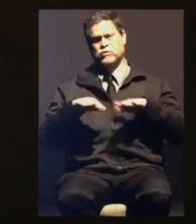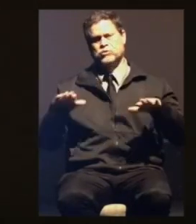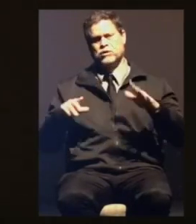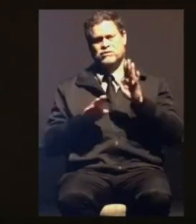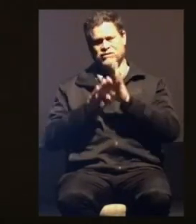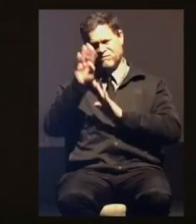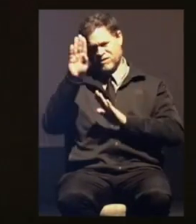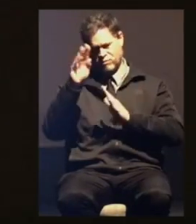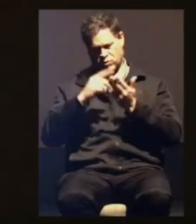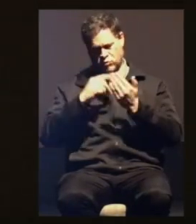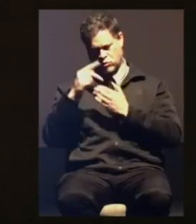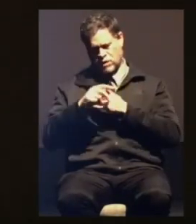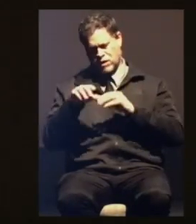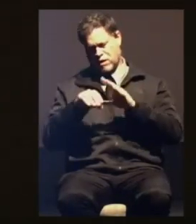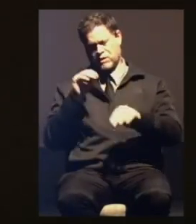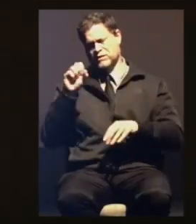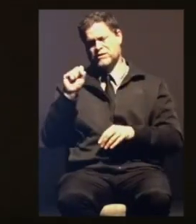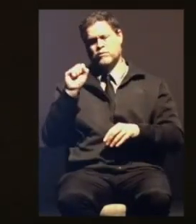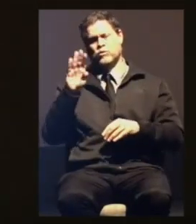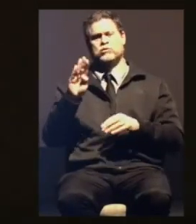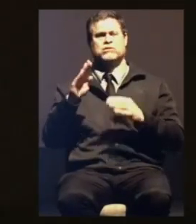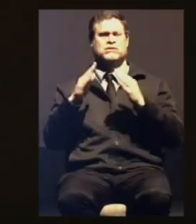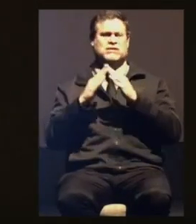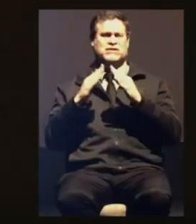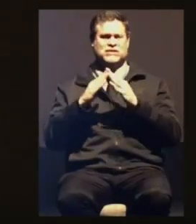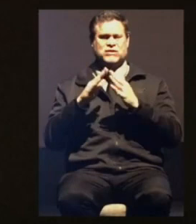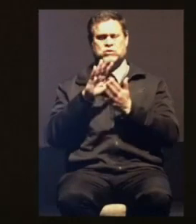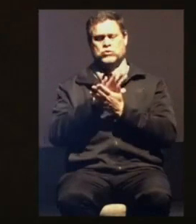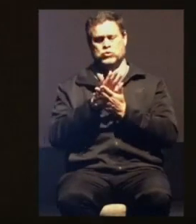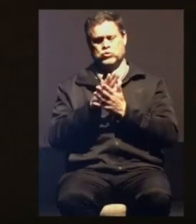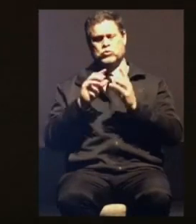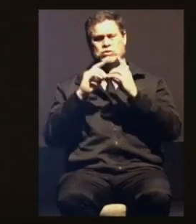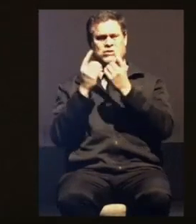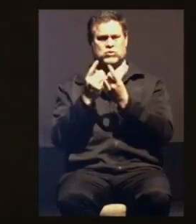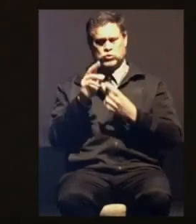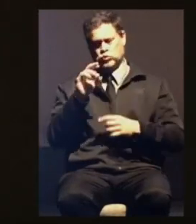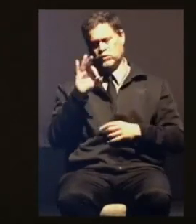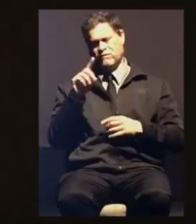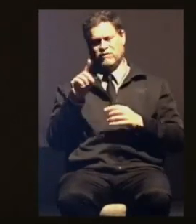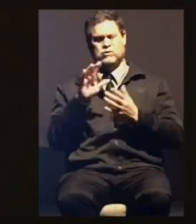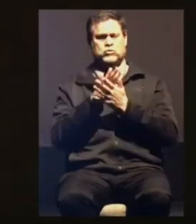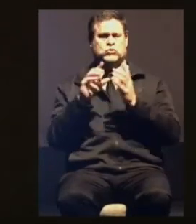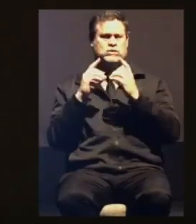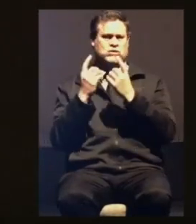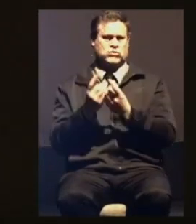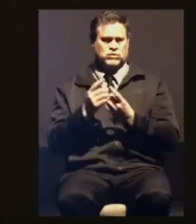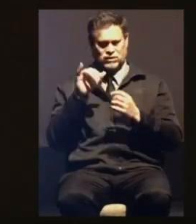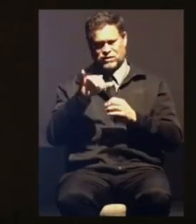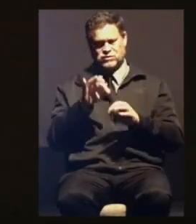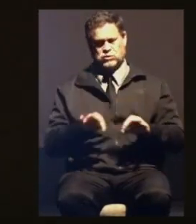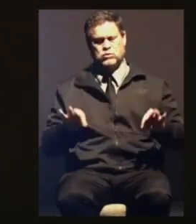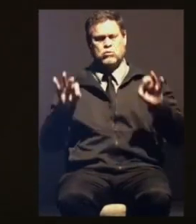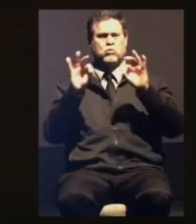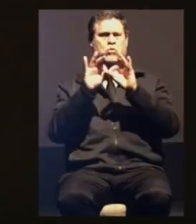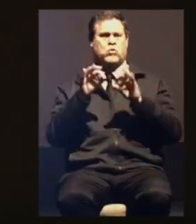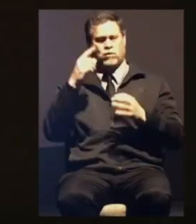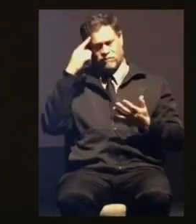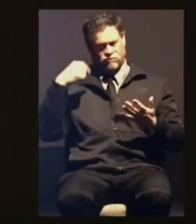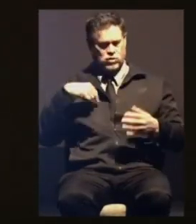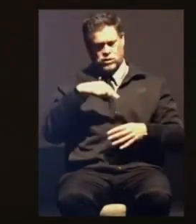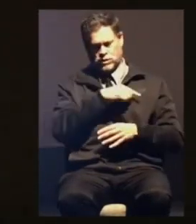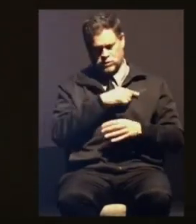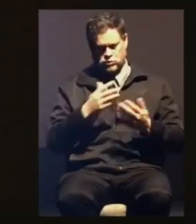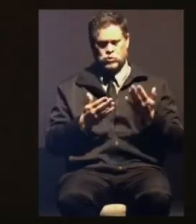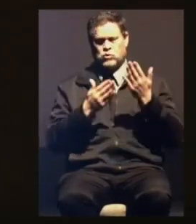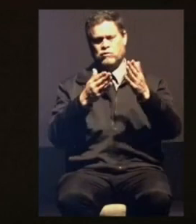development programs out of the San Bernardino City School District, Unified School District. That's an important one for us. We